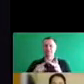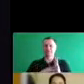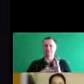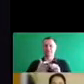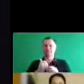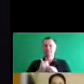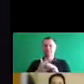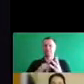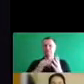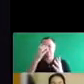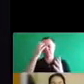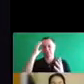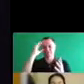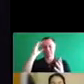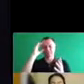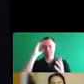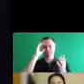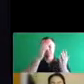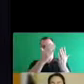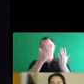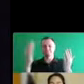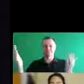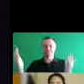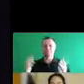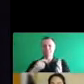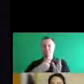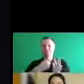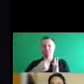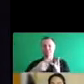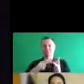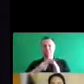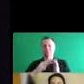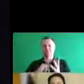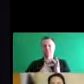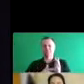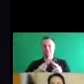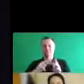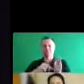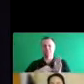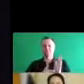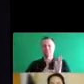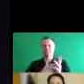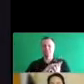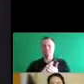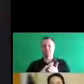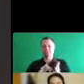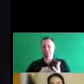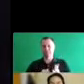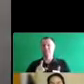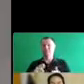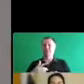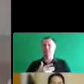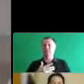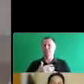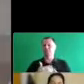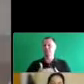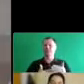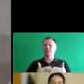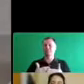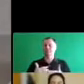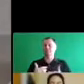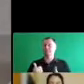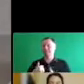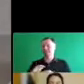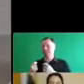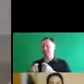series of self-truths, they are kind of a work in progress. And I think when we were talking with you, the curatorial team was talking with you, you